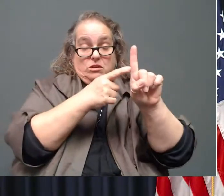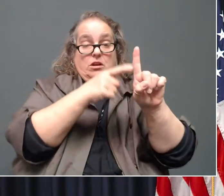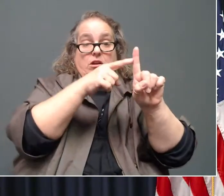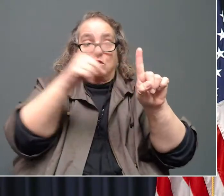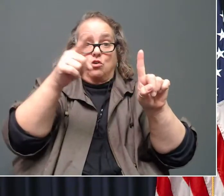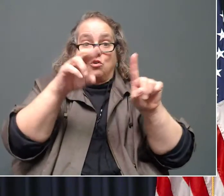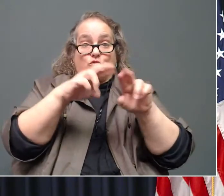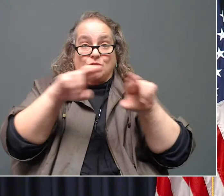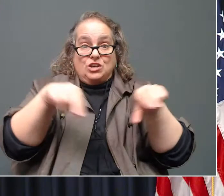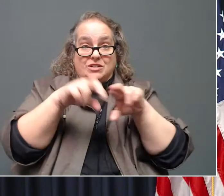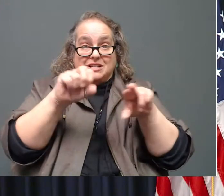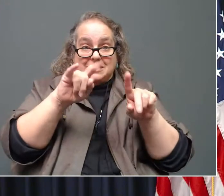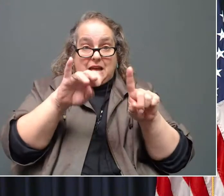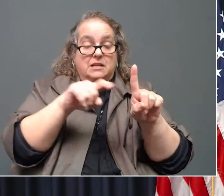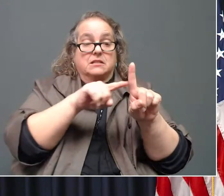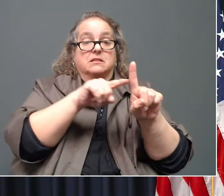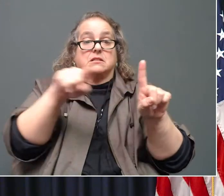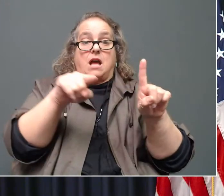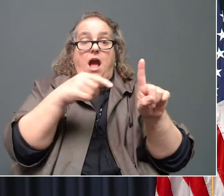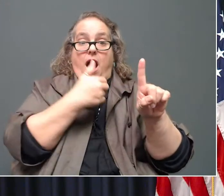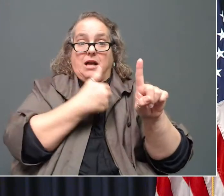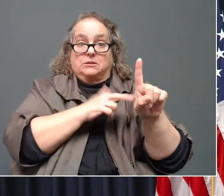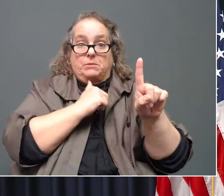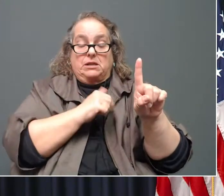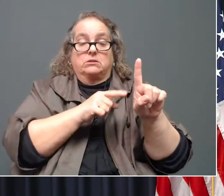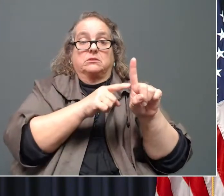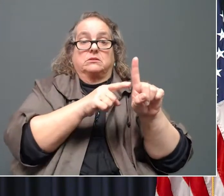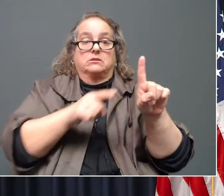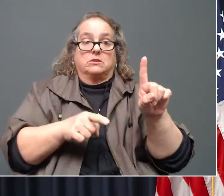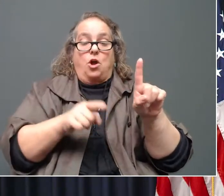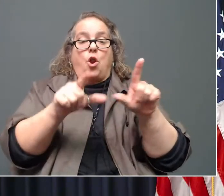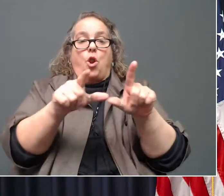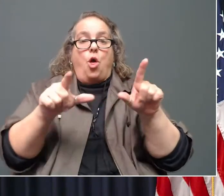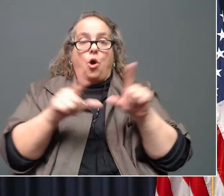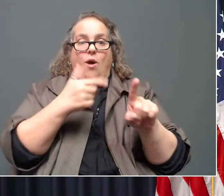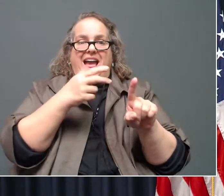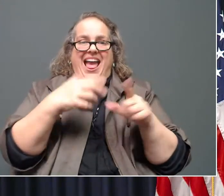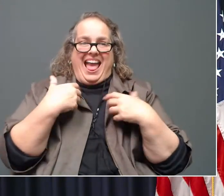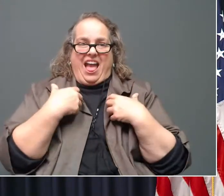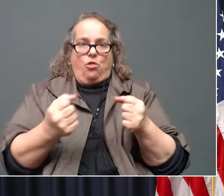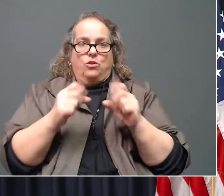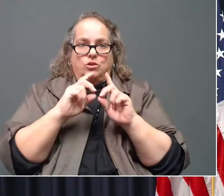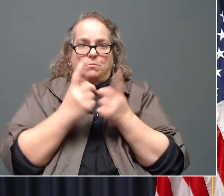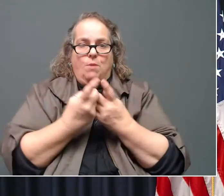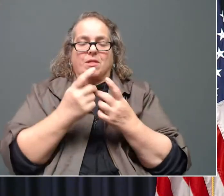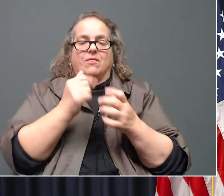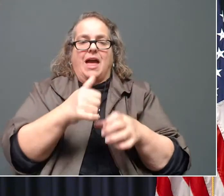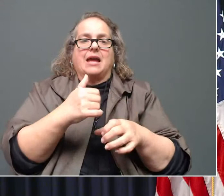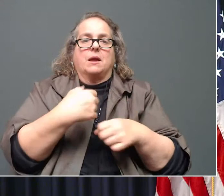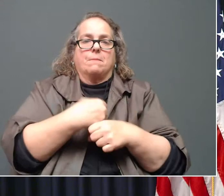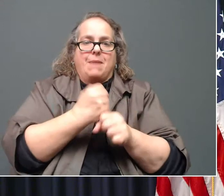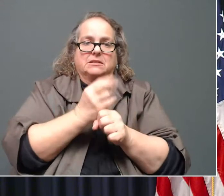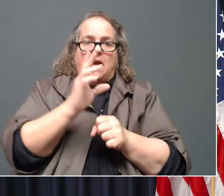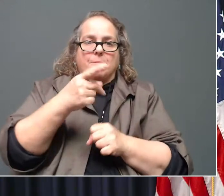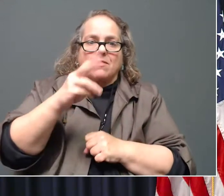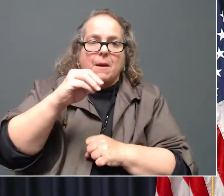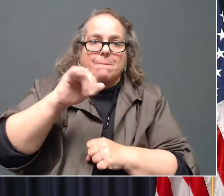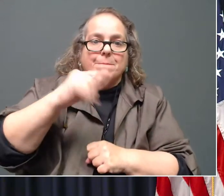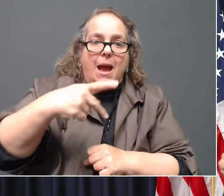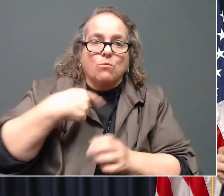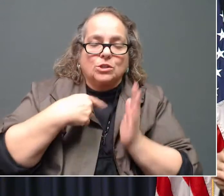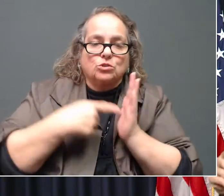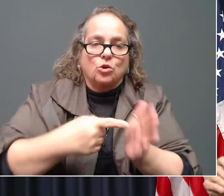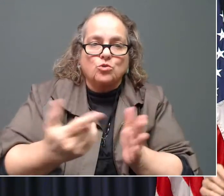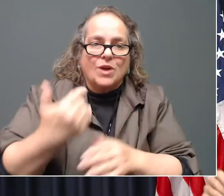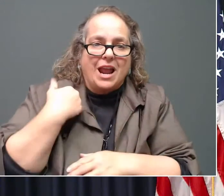are hospitals, and there are local health departments. That's what made up the map that we showed you last Thursday, where